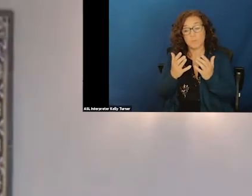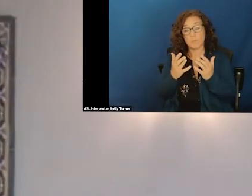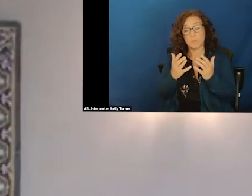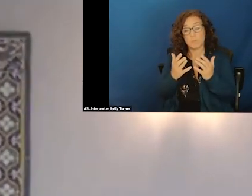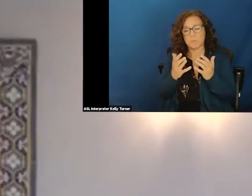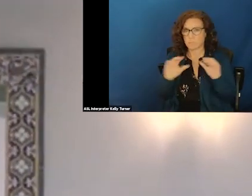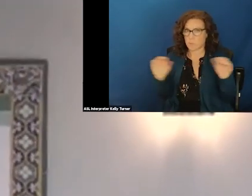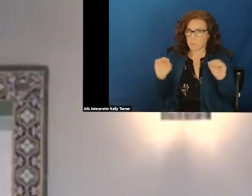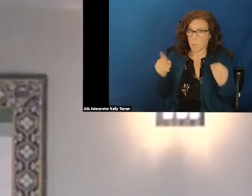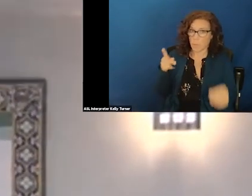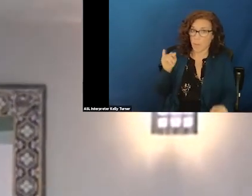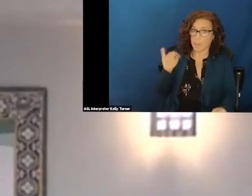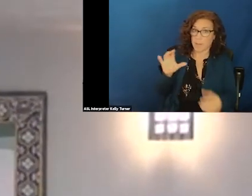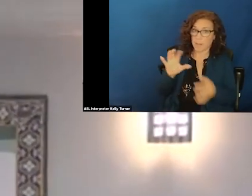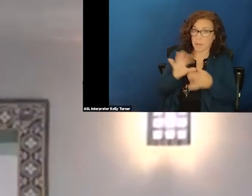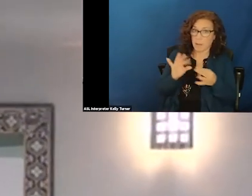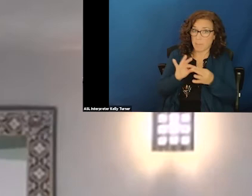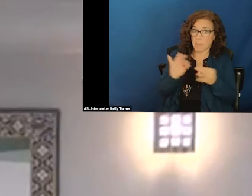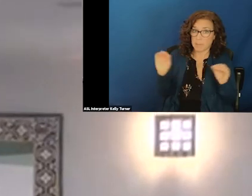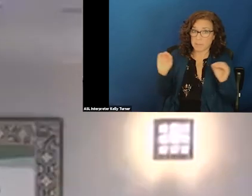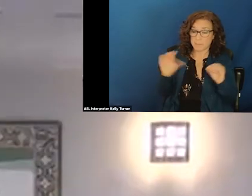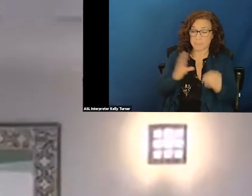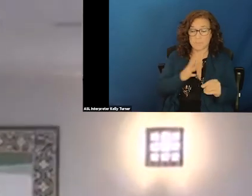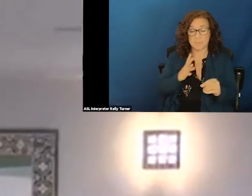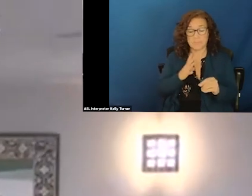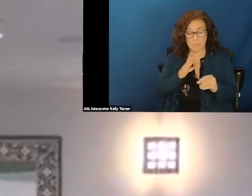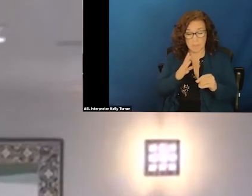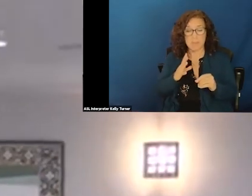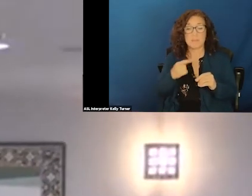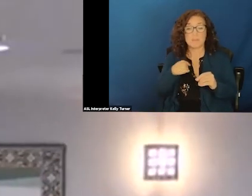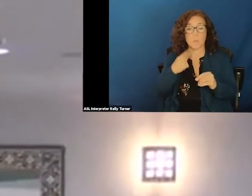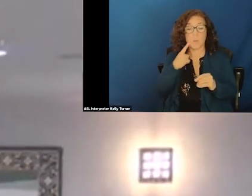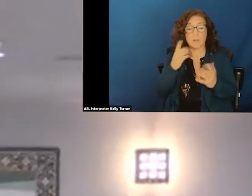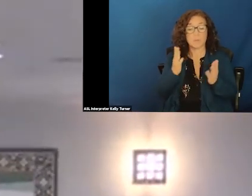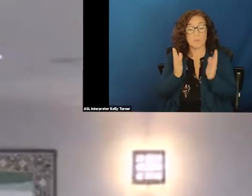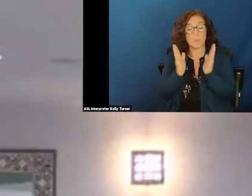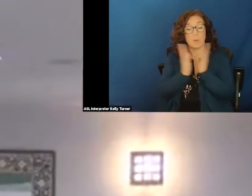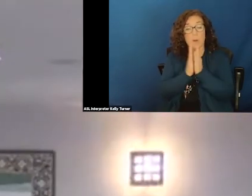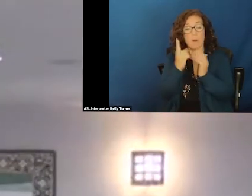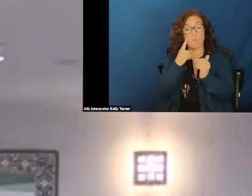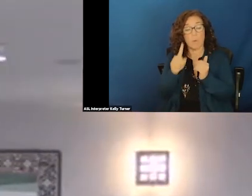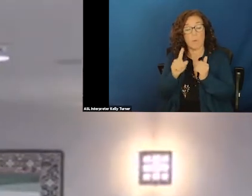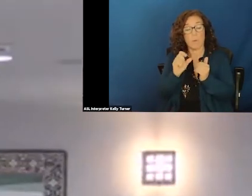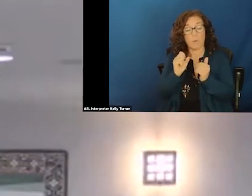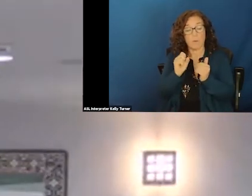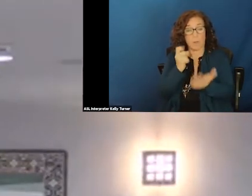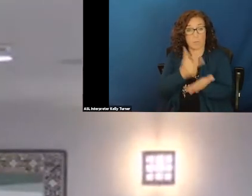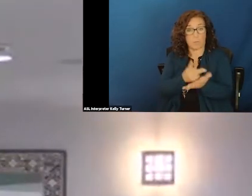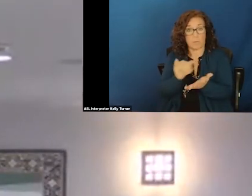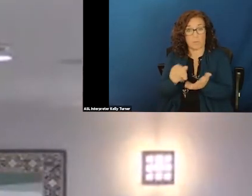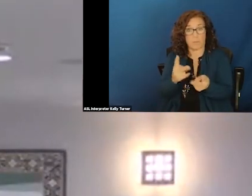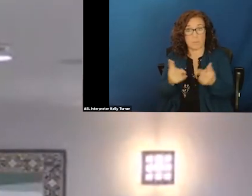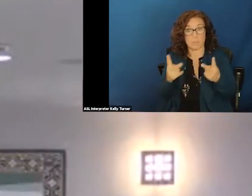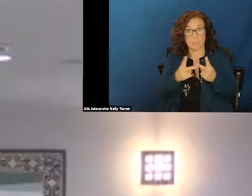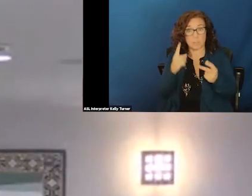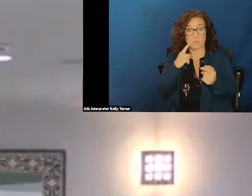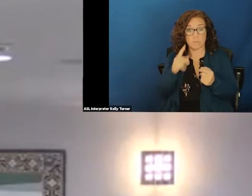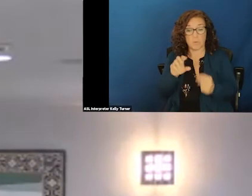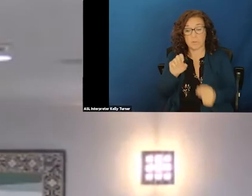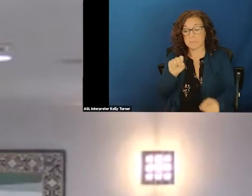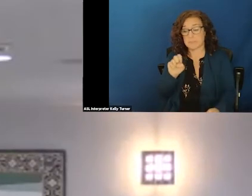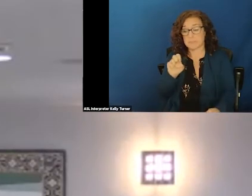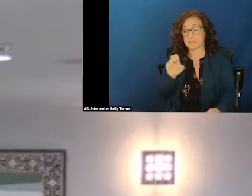the approval of this position of secondary, it's actually assistant principal for secondary student